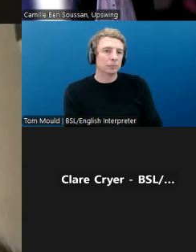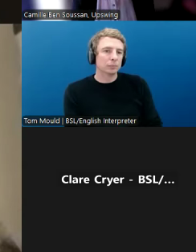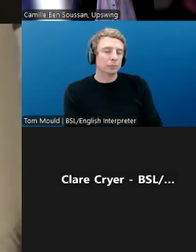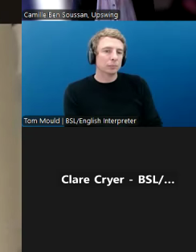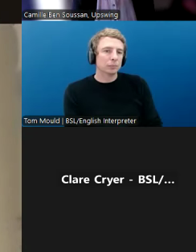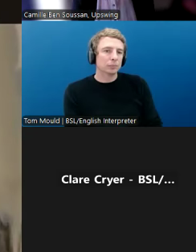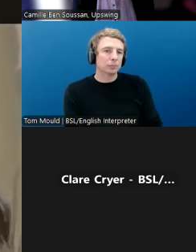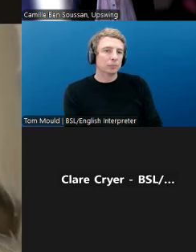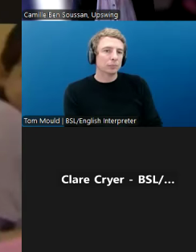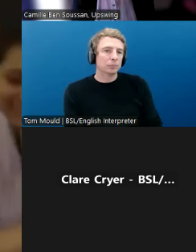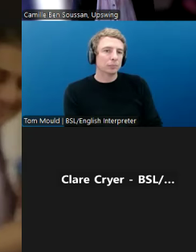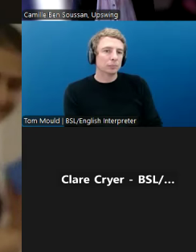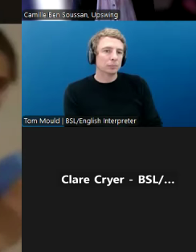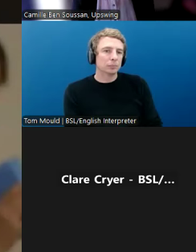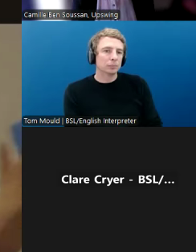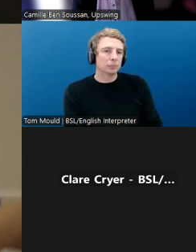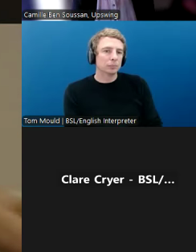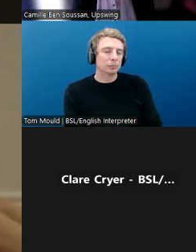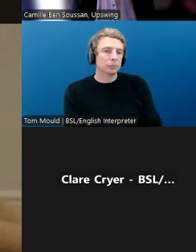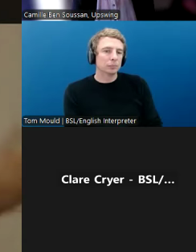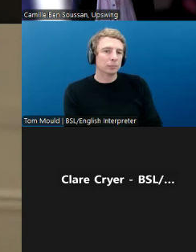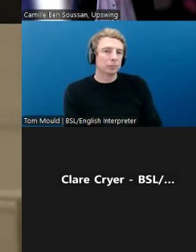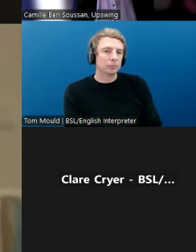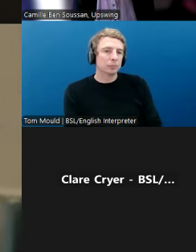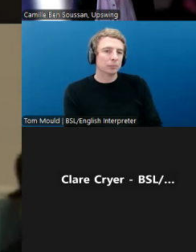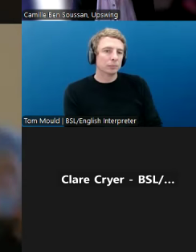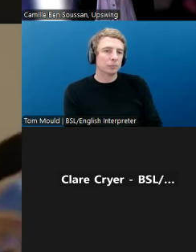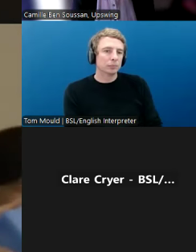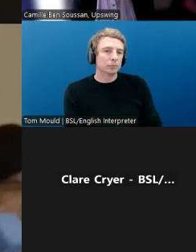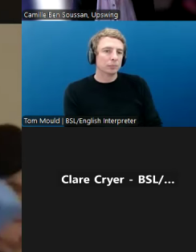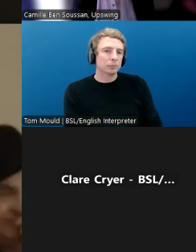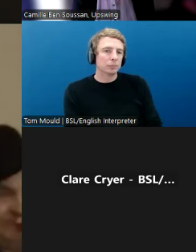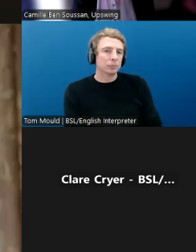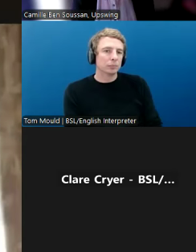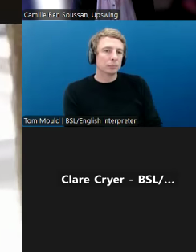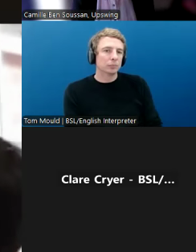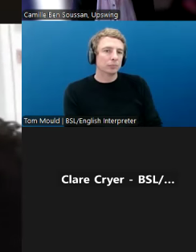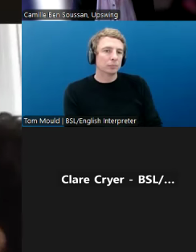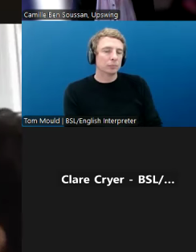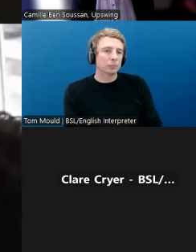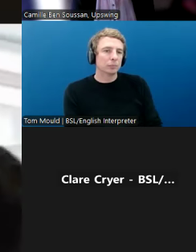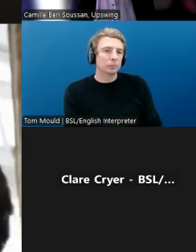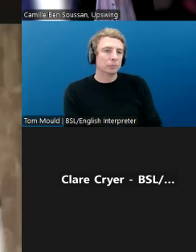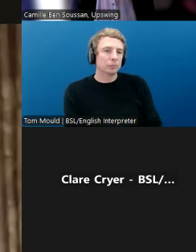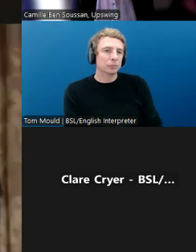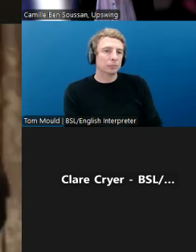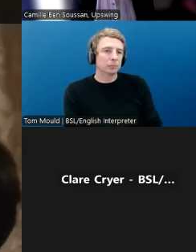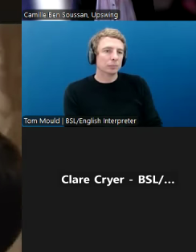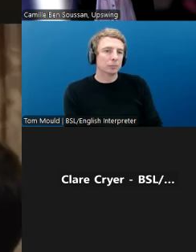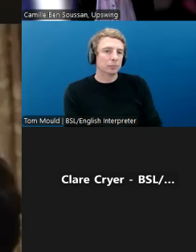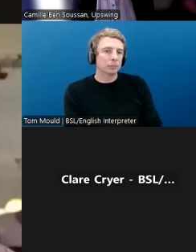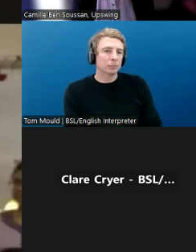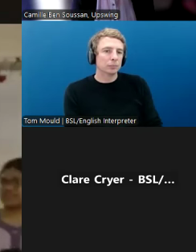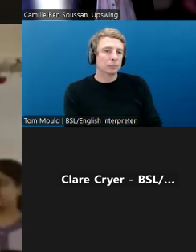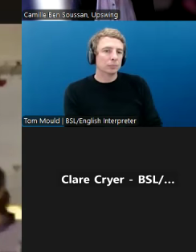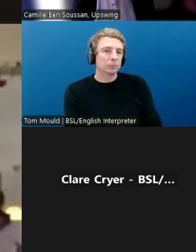circus equipment and run their own sessions. By equipping the care team with these skills, our goal is to have a more lasting impact and maintain the